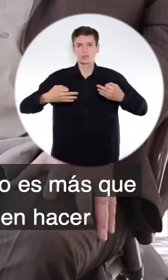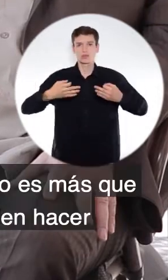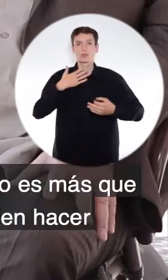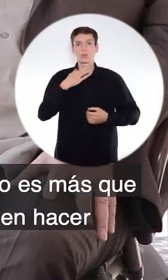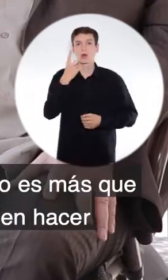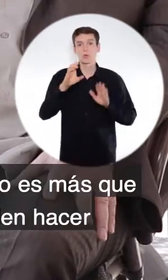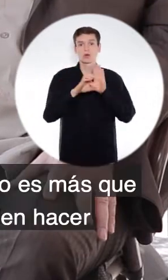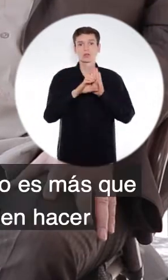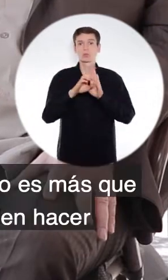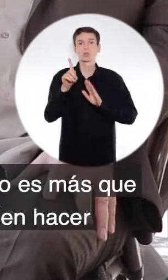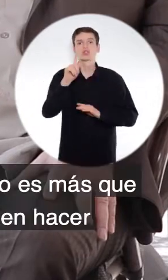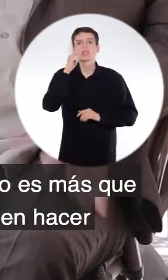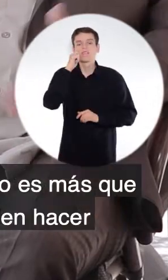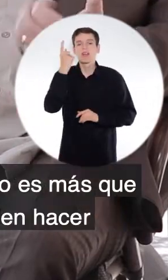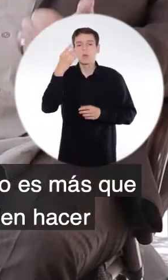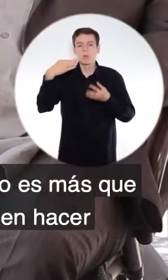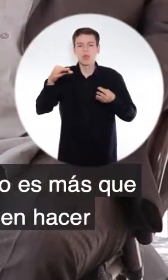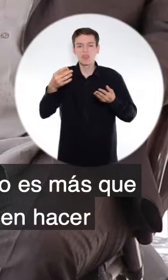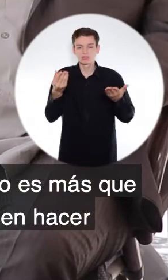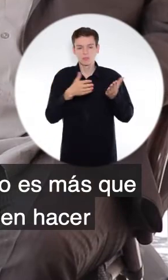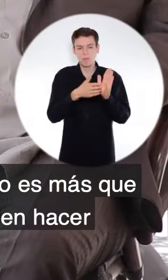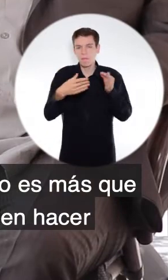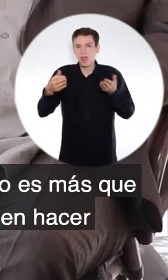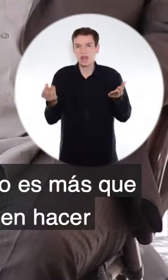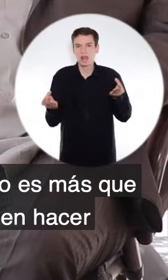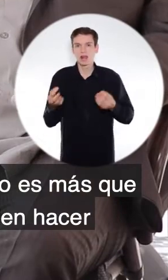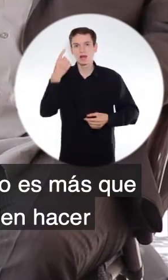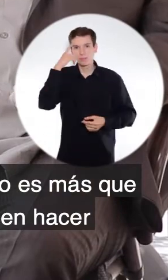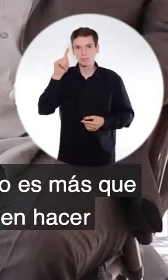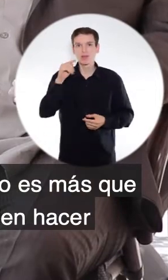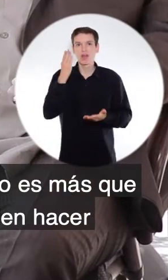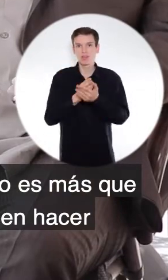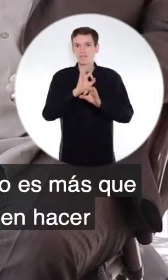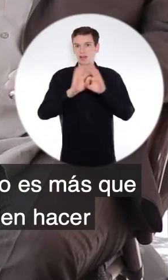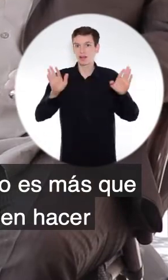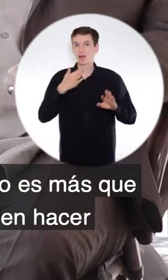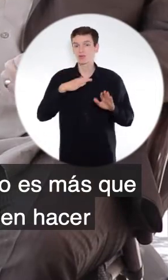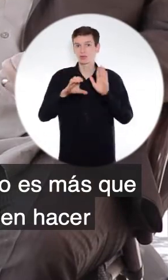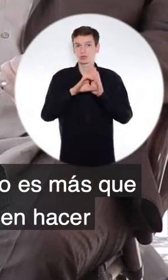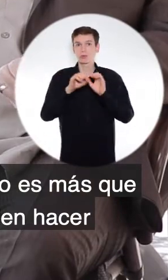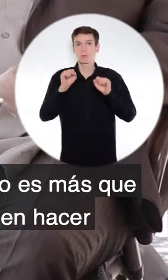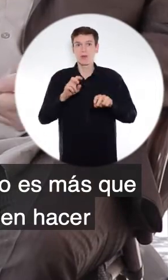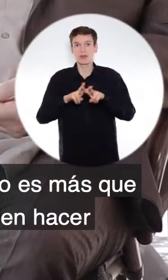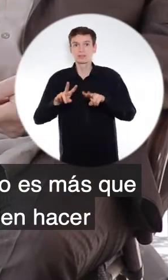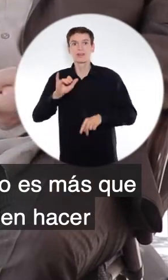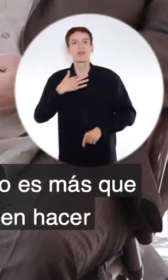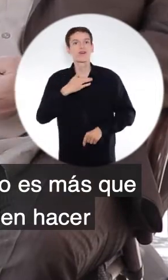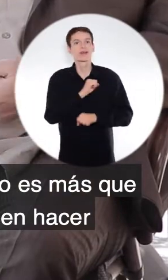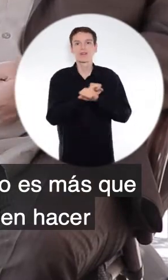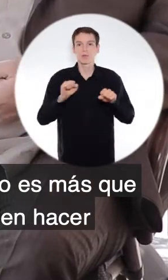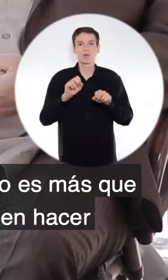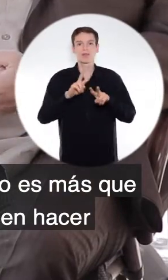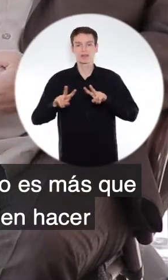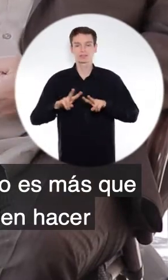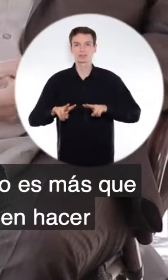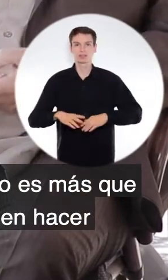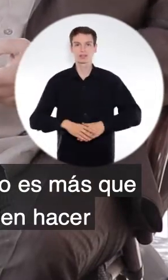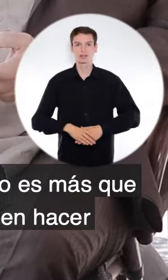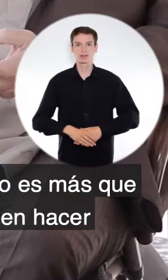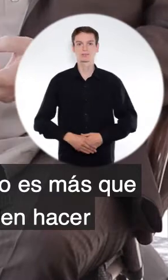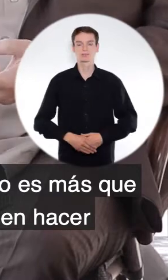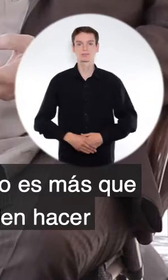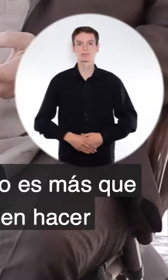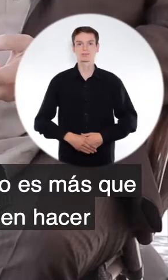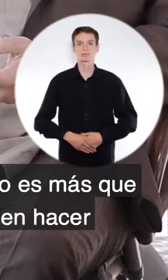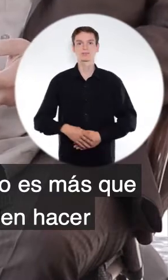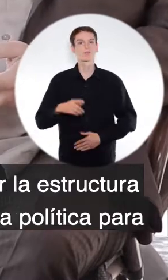important point. You know, at the end of the day, a constitution is just a piece of paper. And one has to be conscious both of what constitutions can do, but also